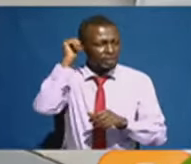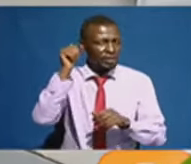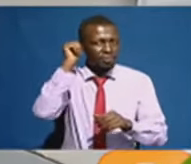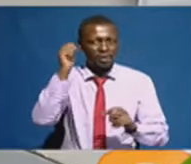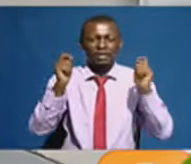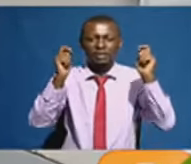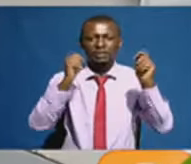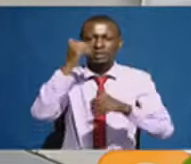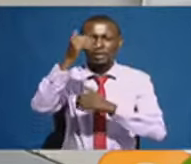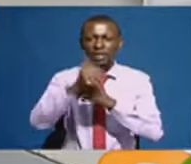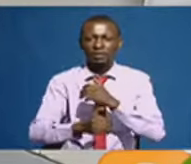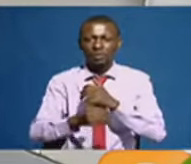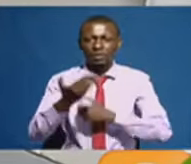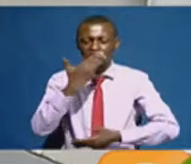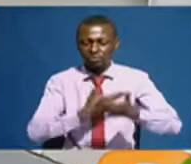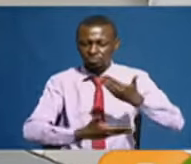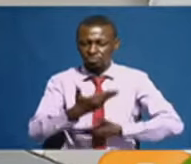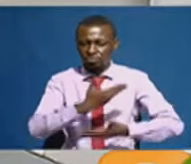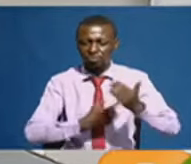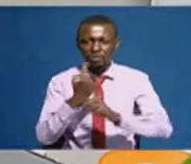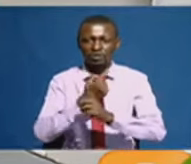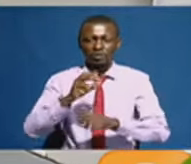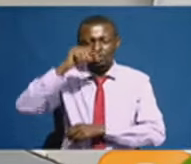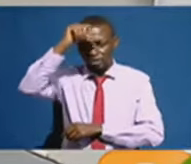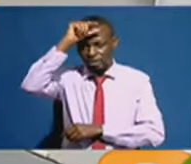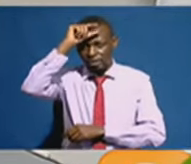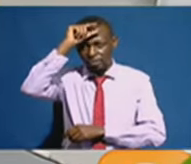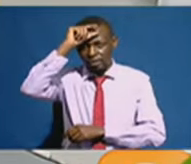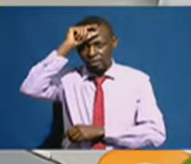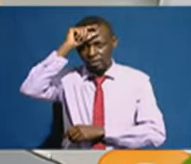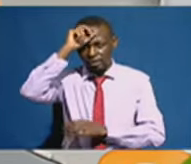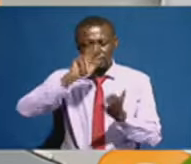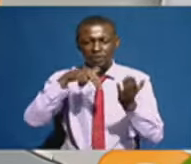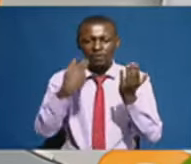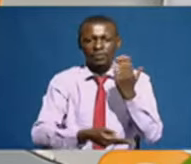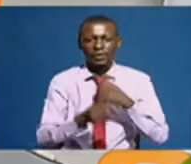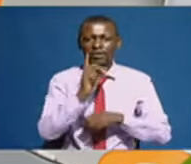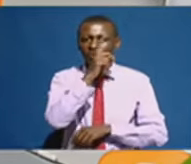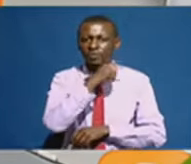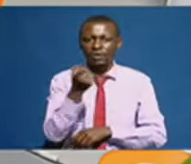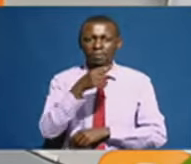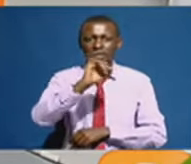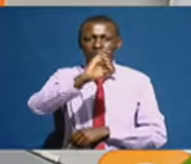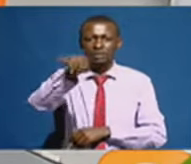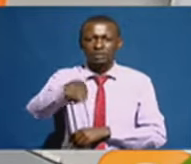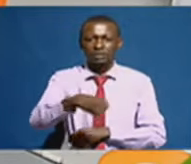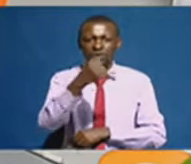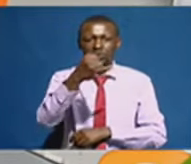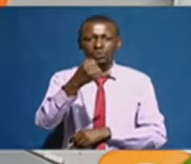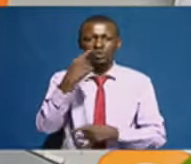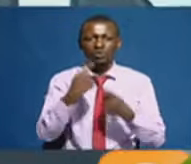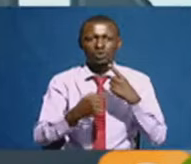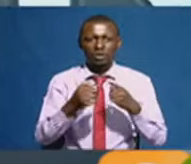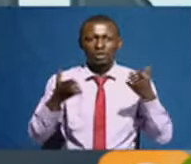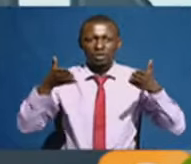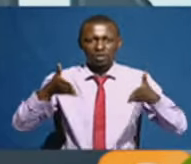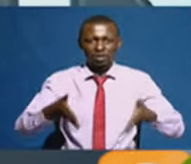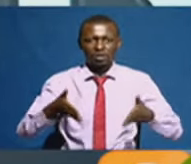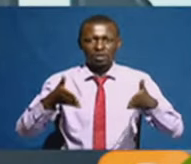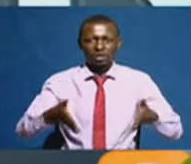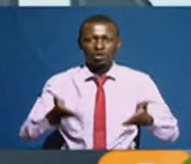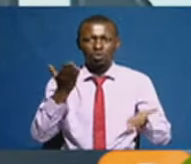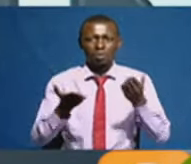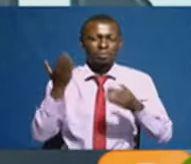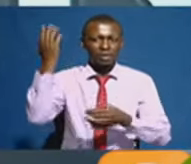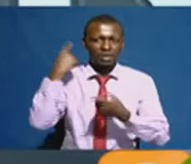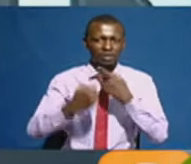after they said negotiations with their respective county governments had failed. Not only that, in January, was it this year or last year,